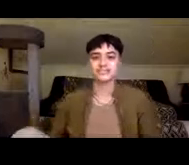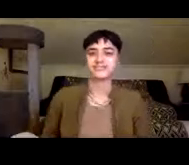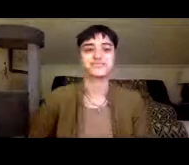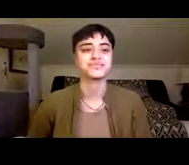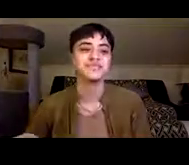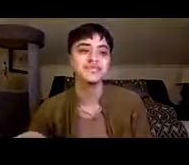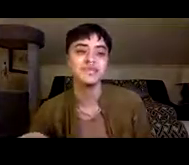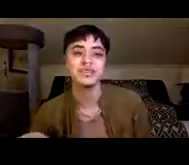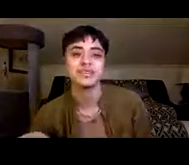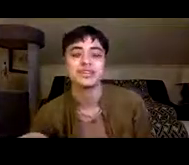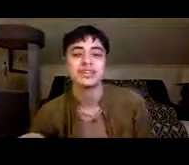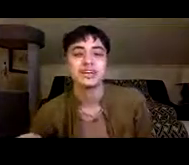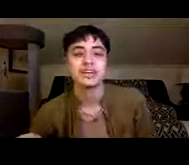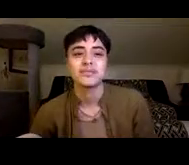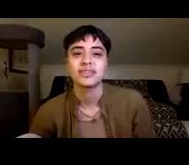slide.